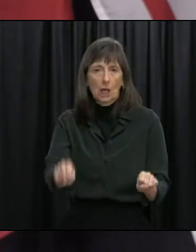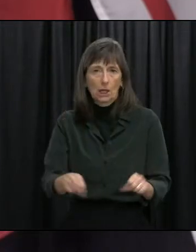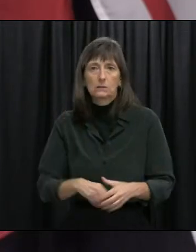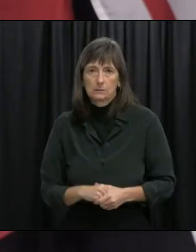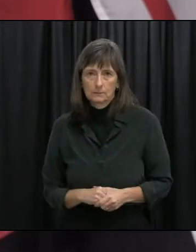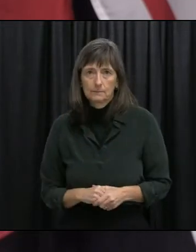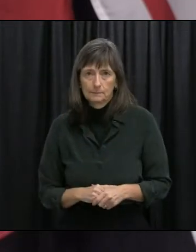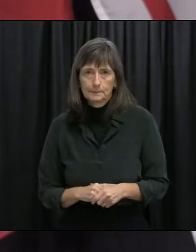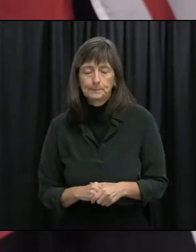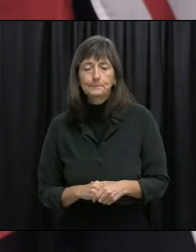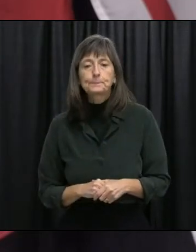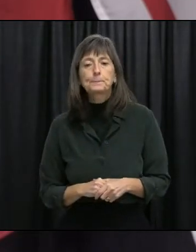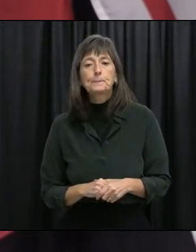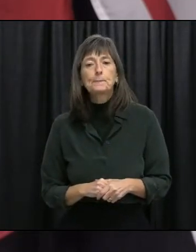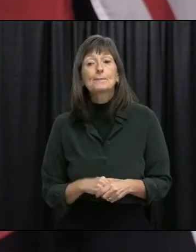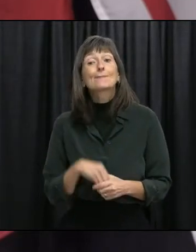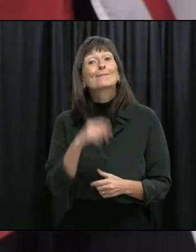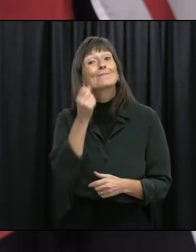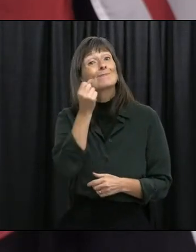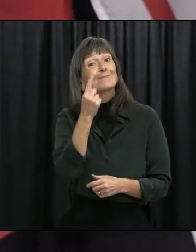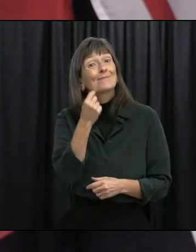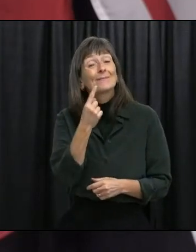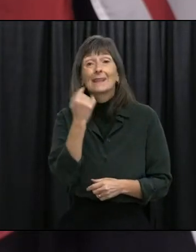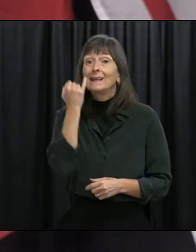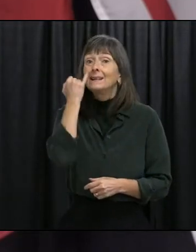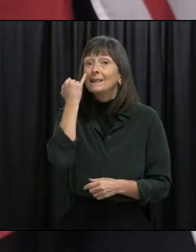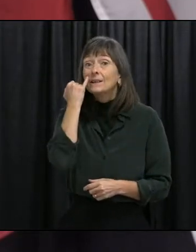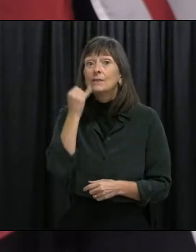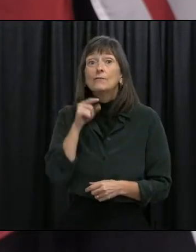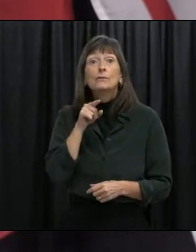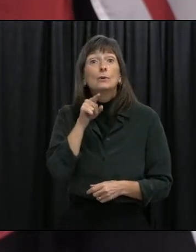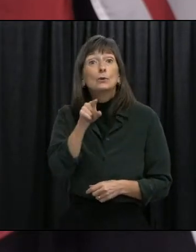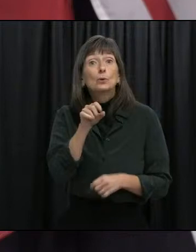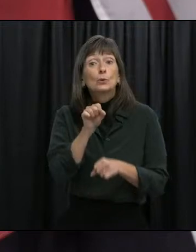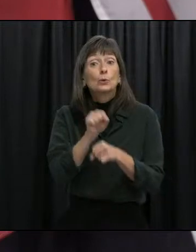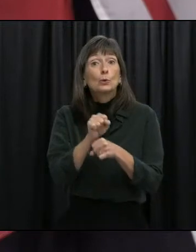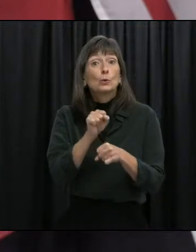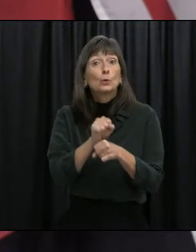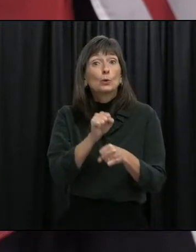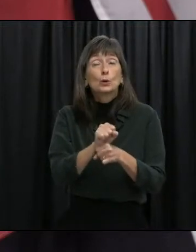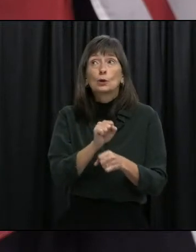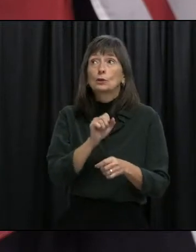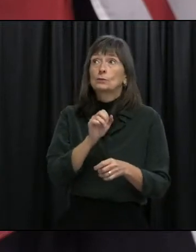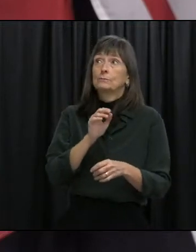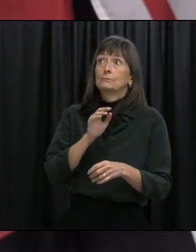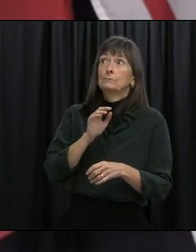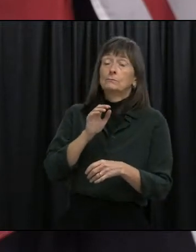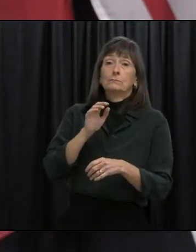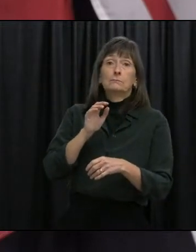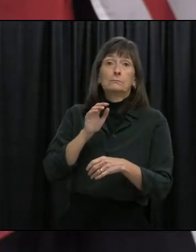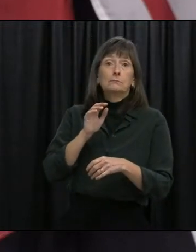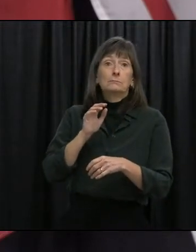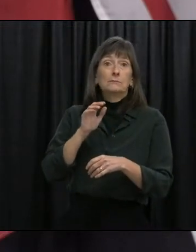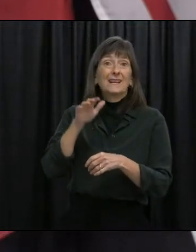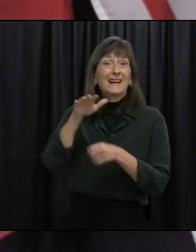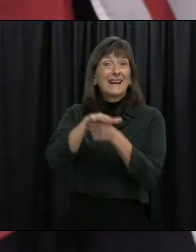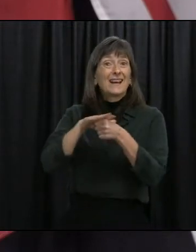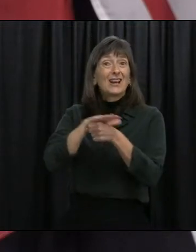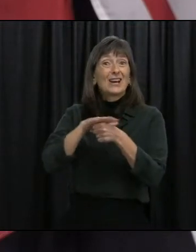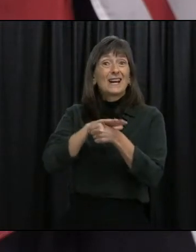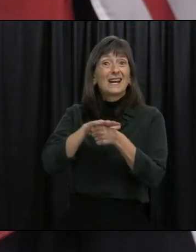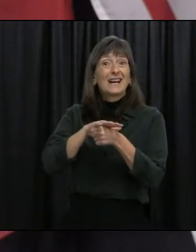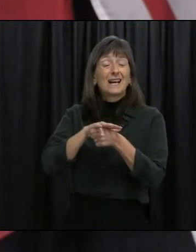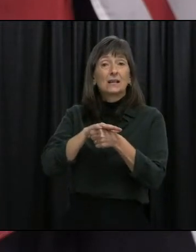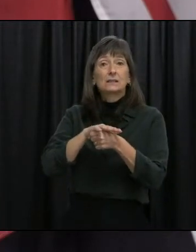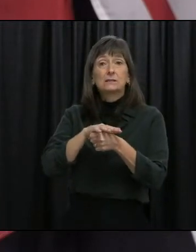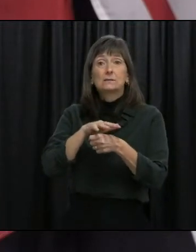Again, this does not apply to those individuals who are coming from work camps or work sites